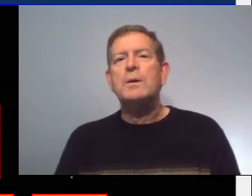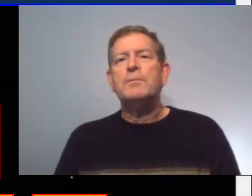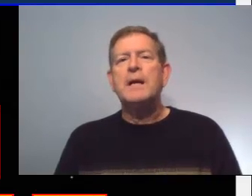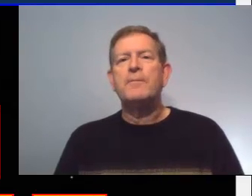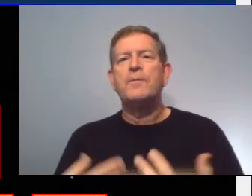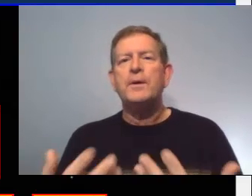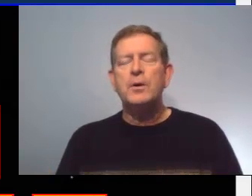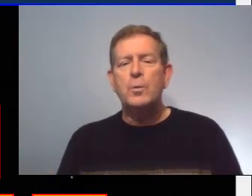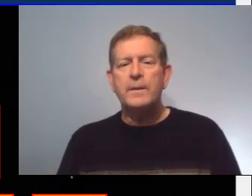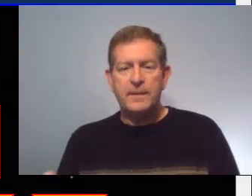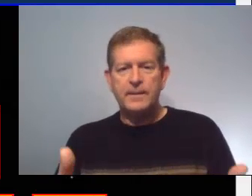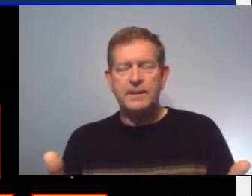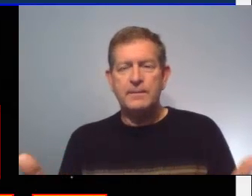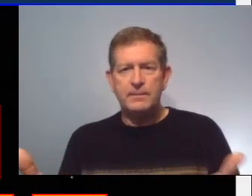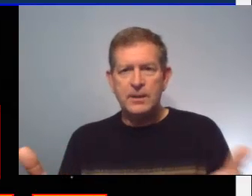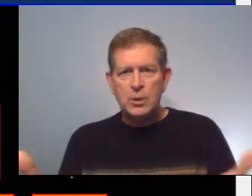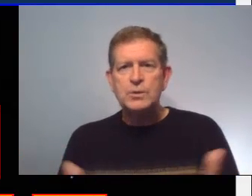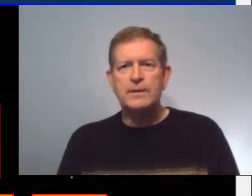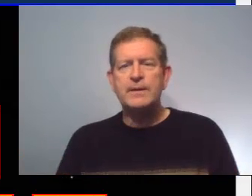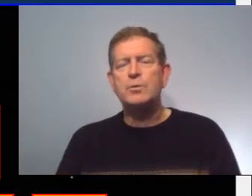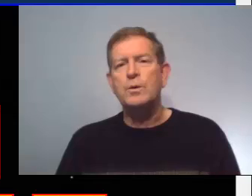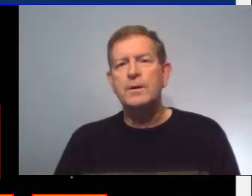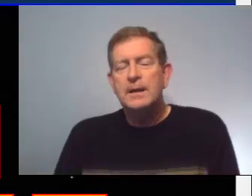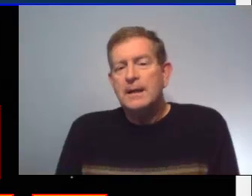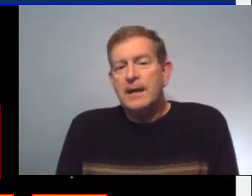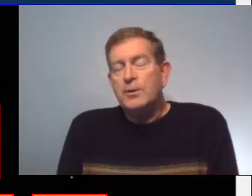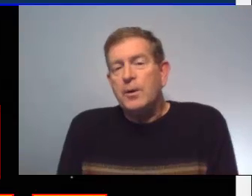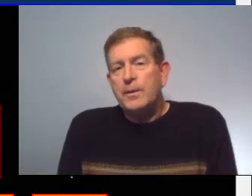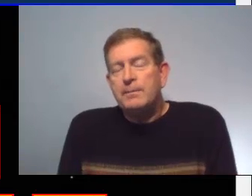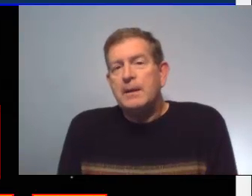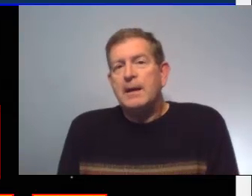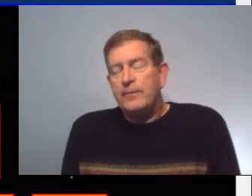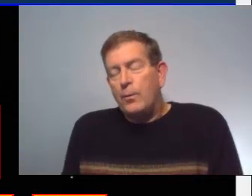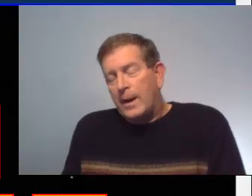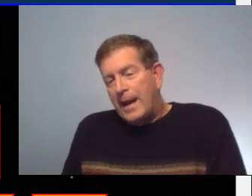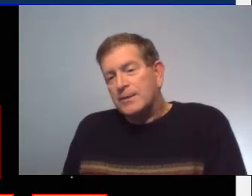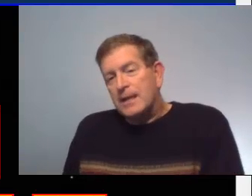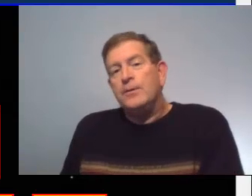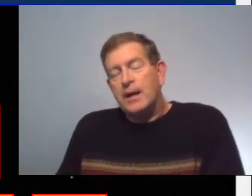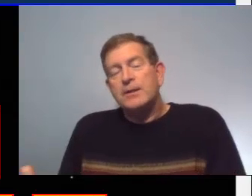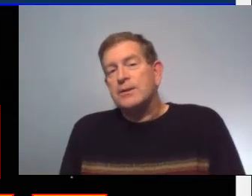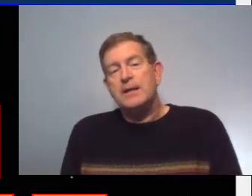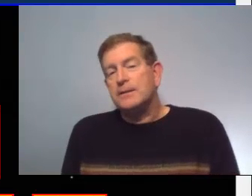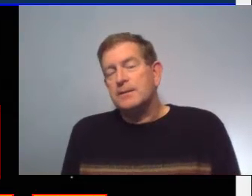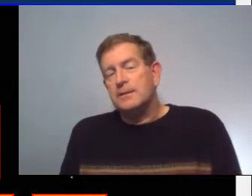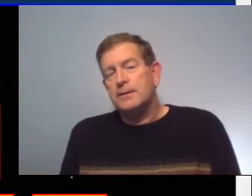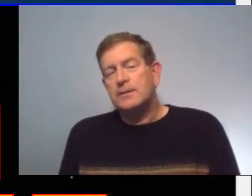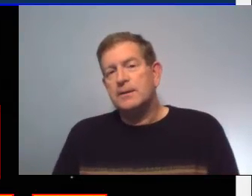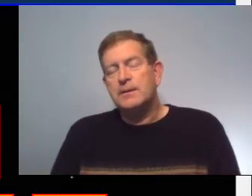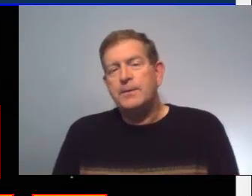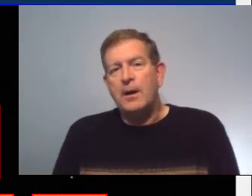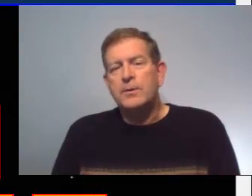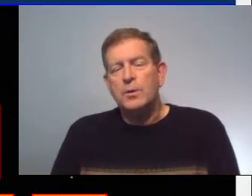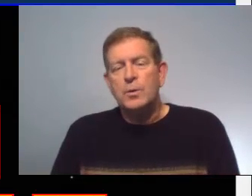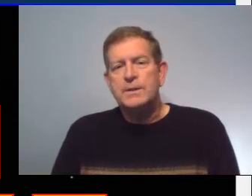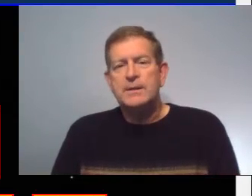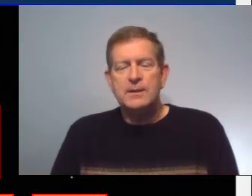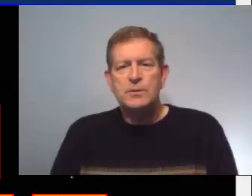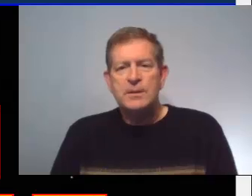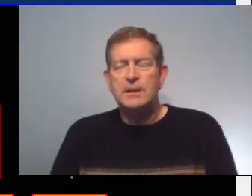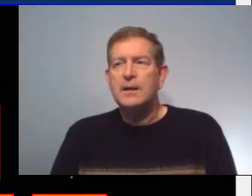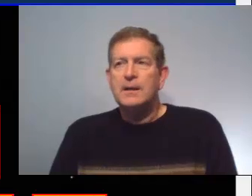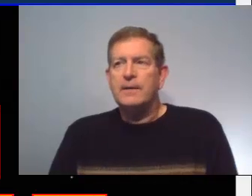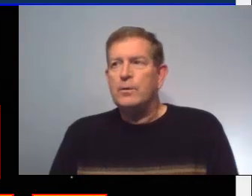You will become familiar with the use of this word, and you'll know that if you want to ask in the United States, it's simply always aux